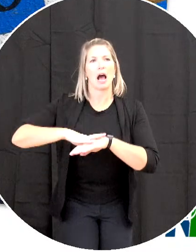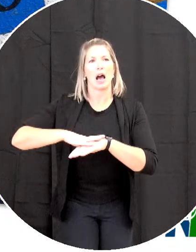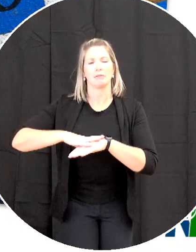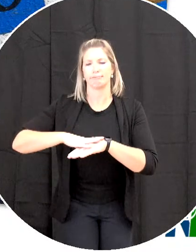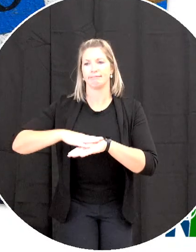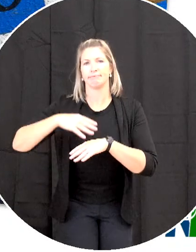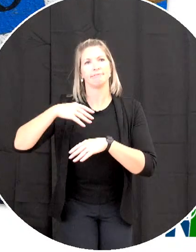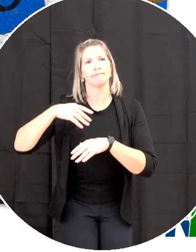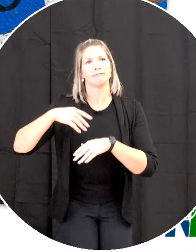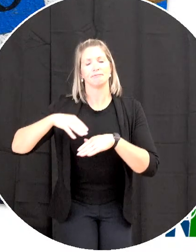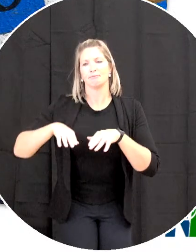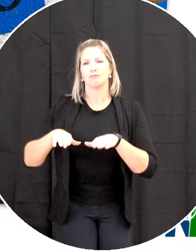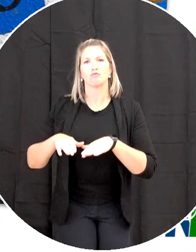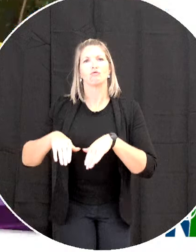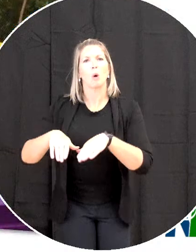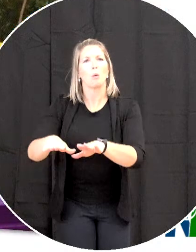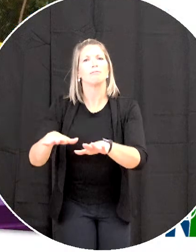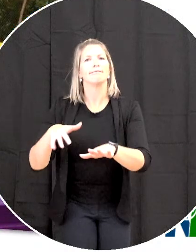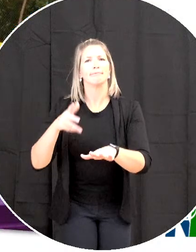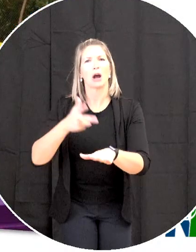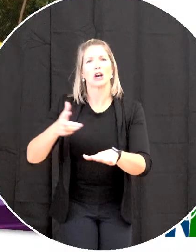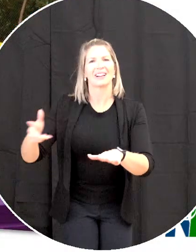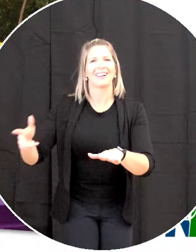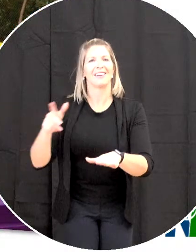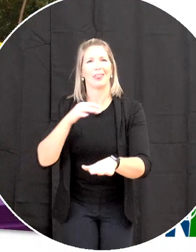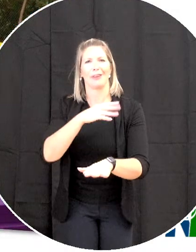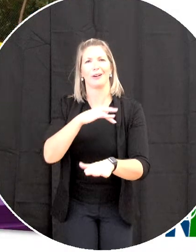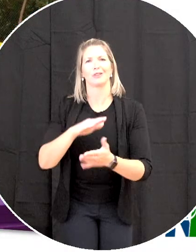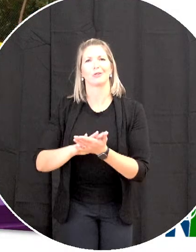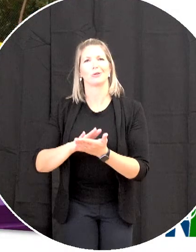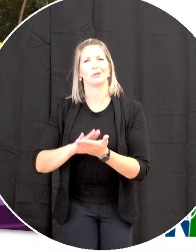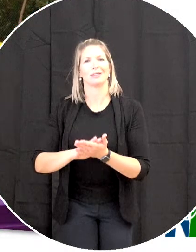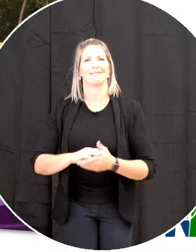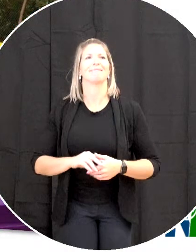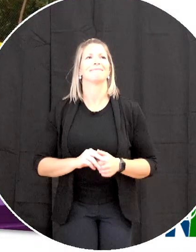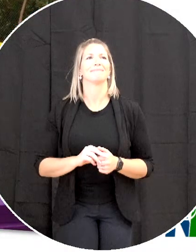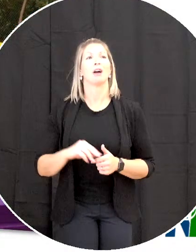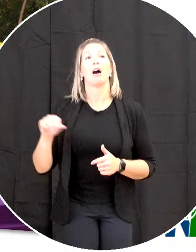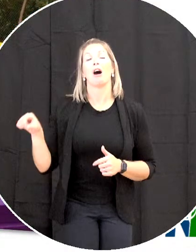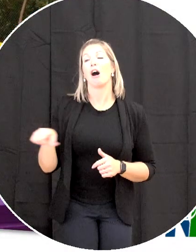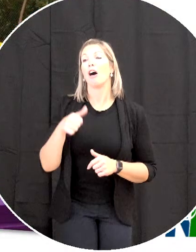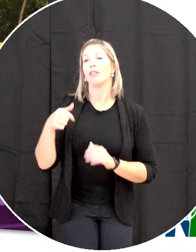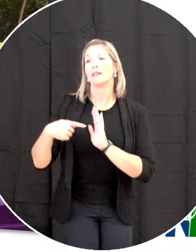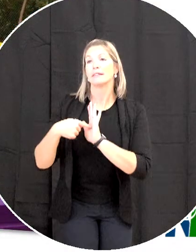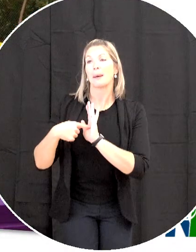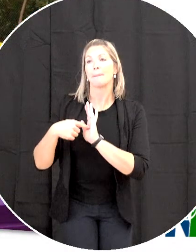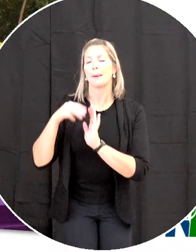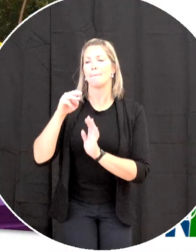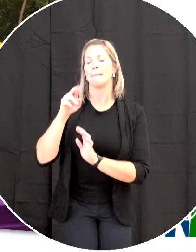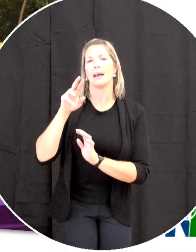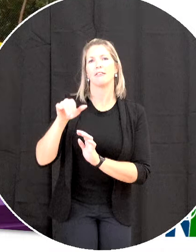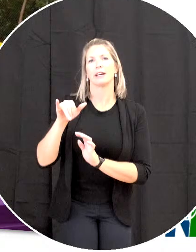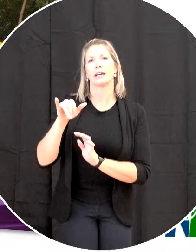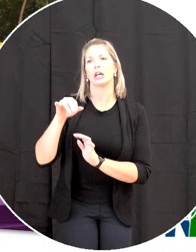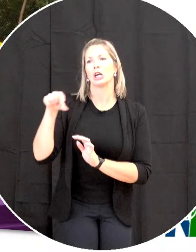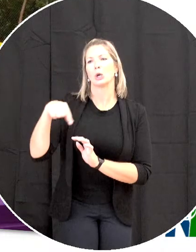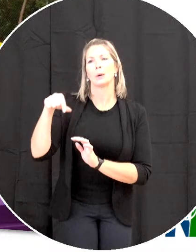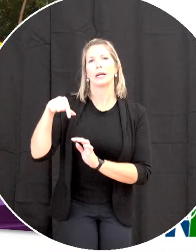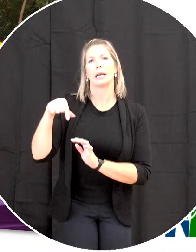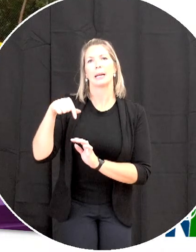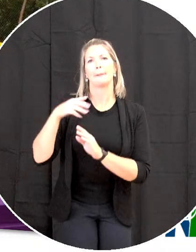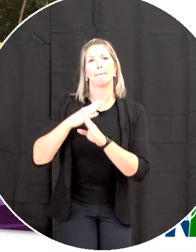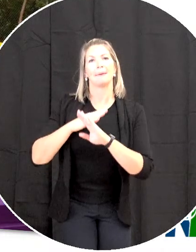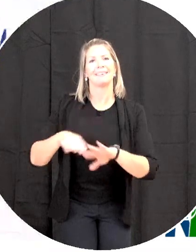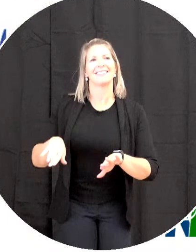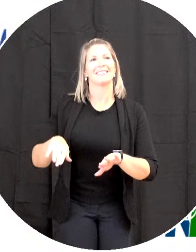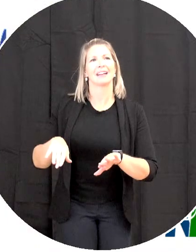stuff. Great ingenuity. Another example here from Mary Queen of Peace, where you've got an outdoor classroom established.